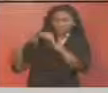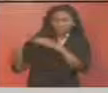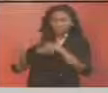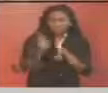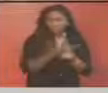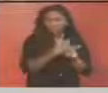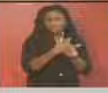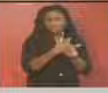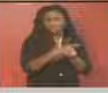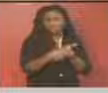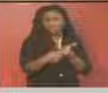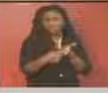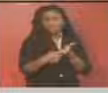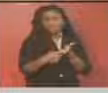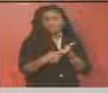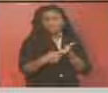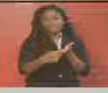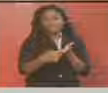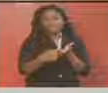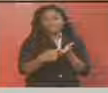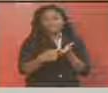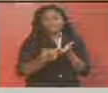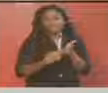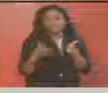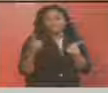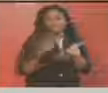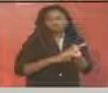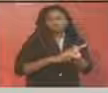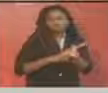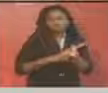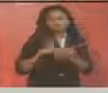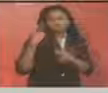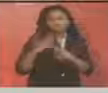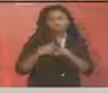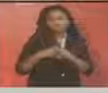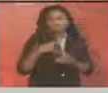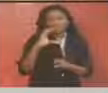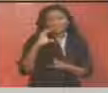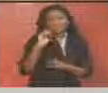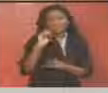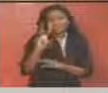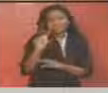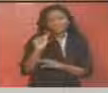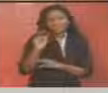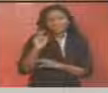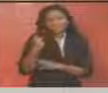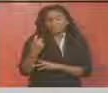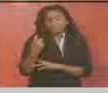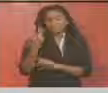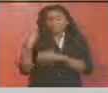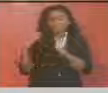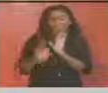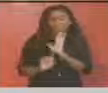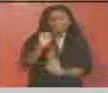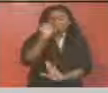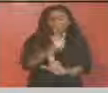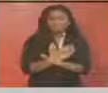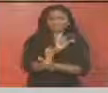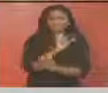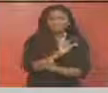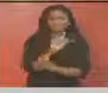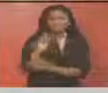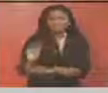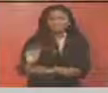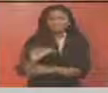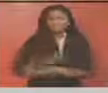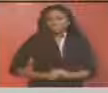COVAX agreement. That was the beginning back in September 2020 of the government's